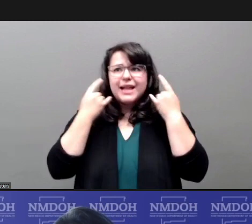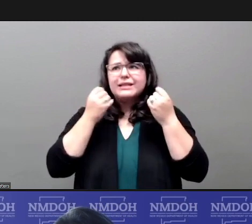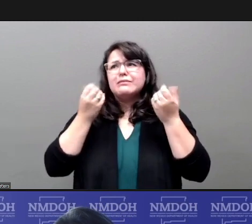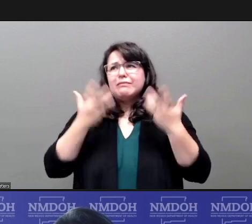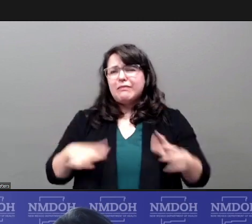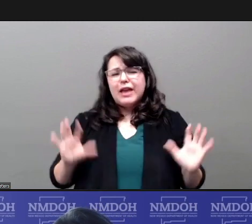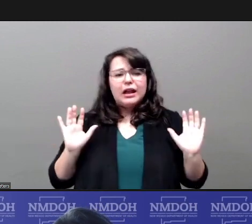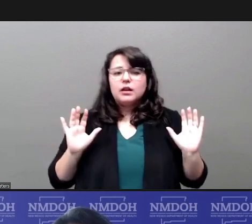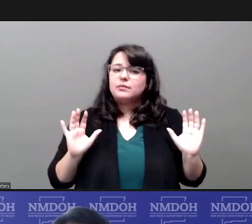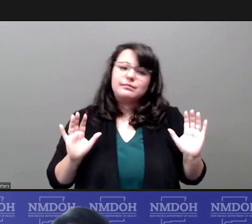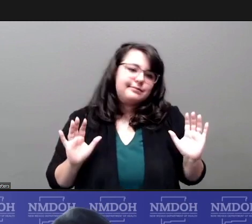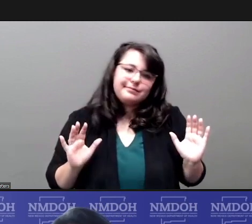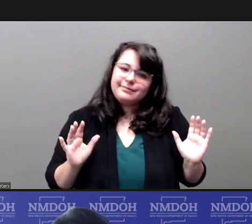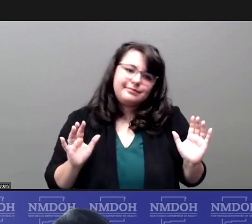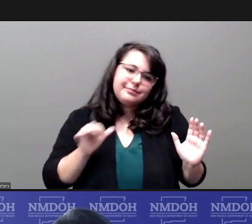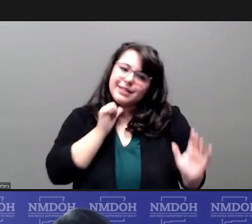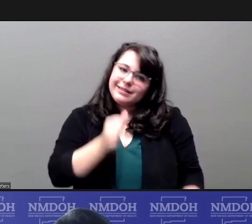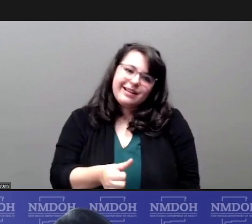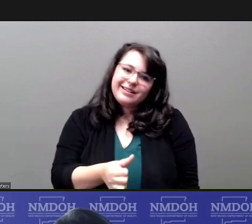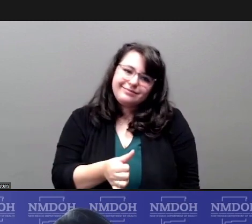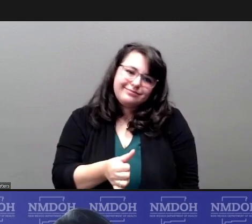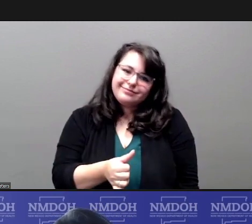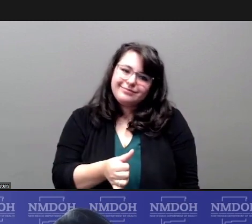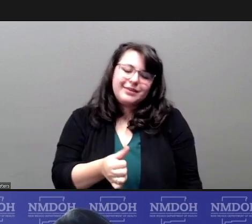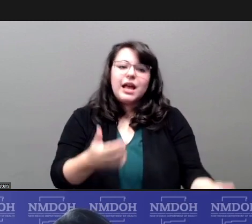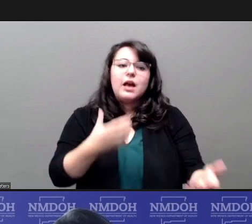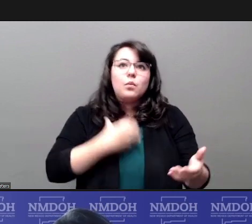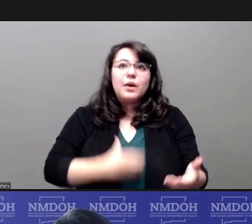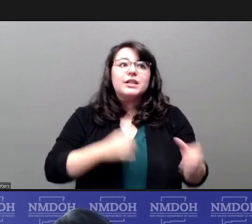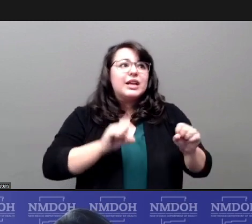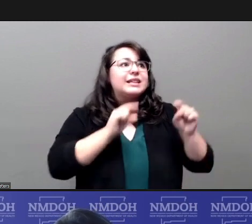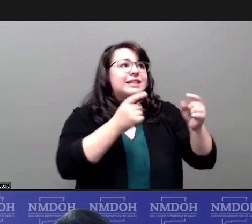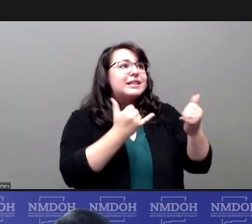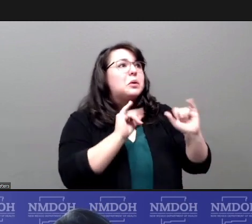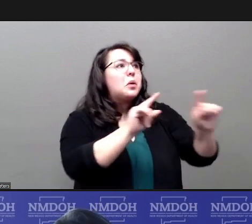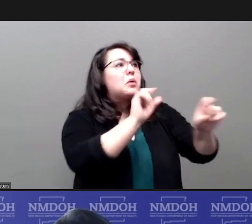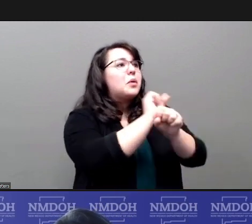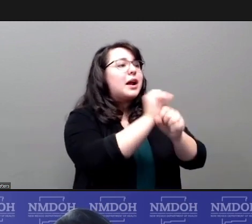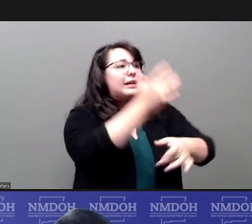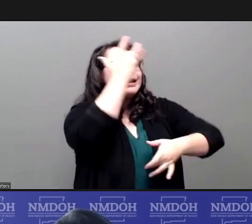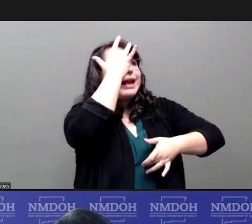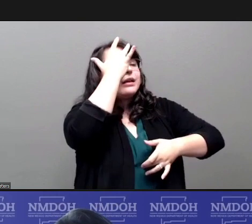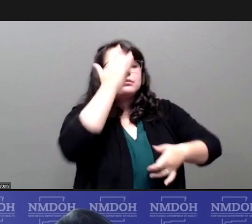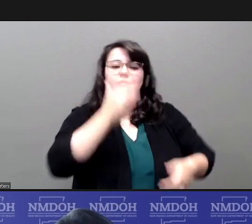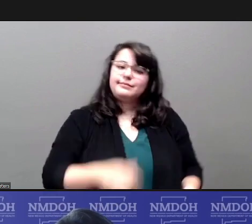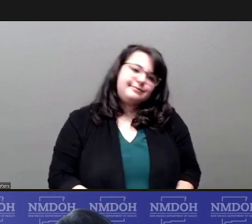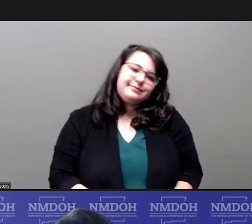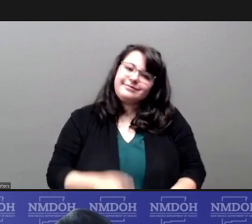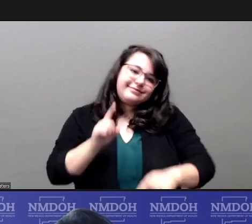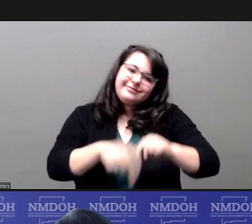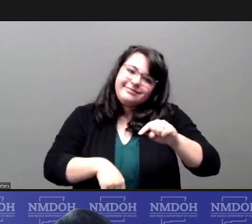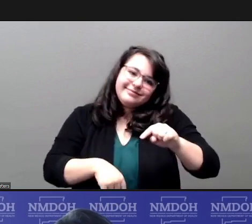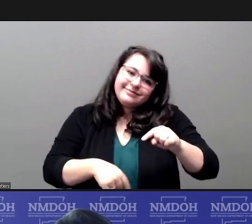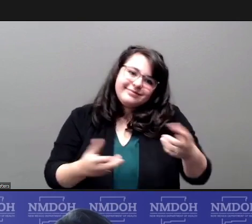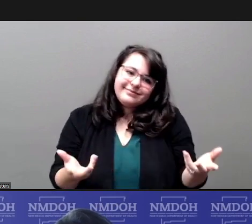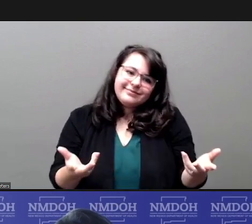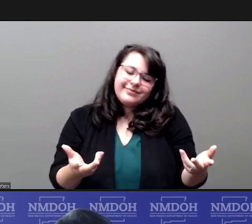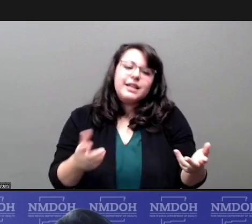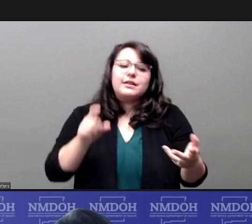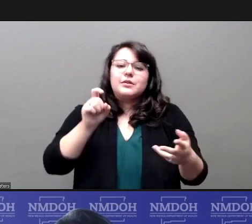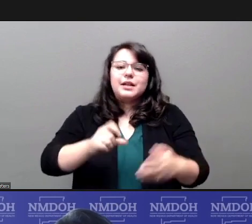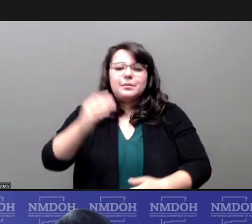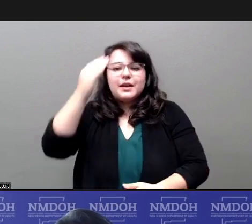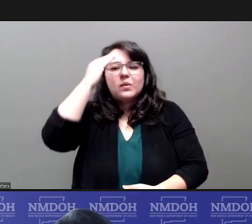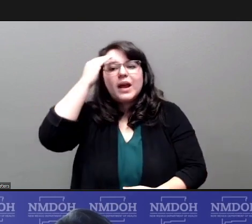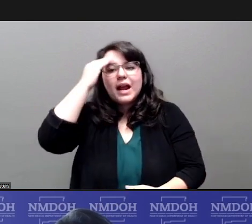it isn't. And we wish we could go to work when we're sick, but we shouldn't. So be aware, be